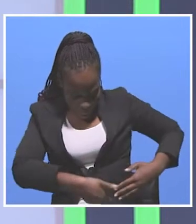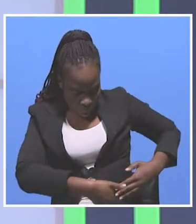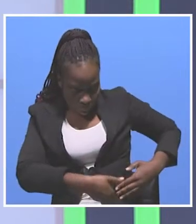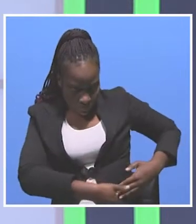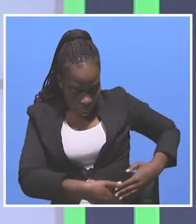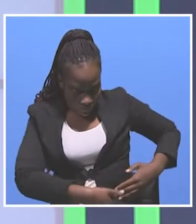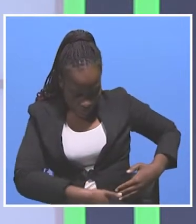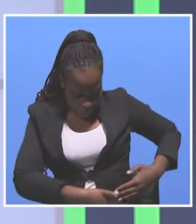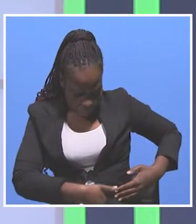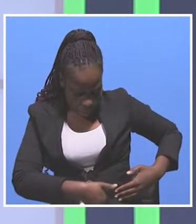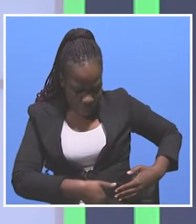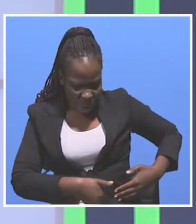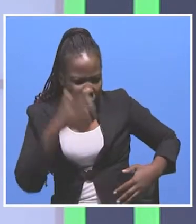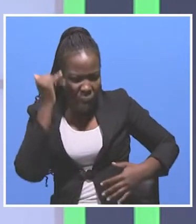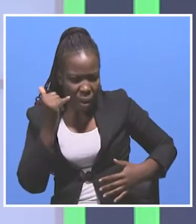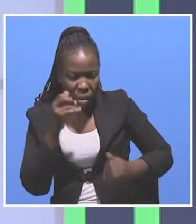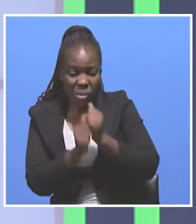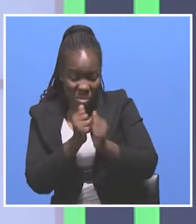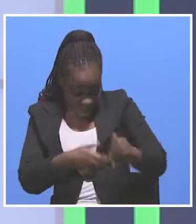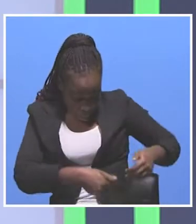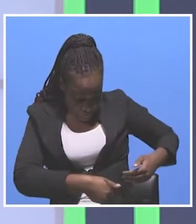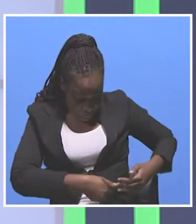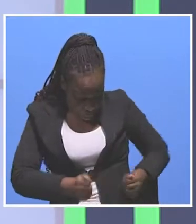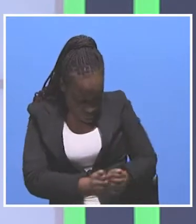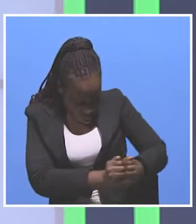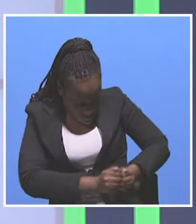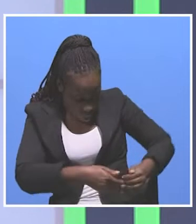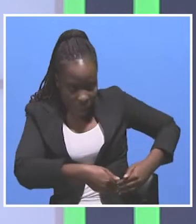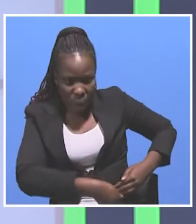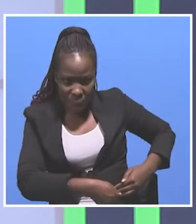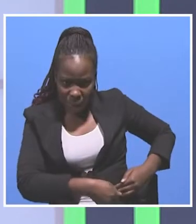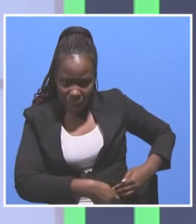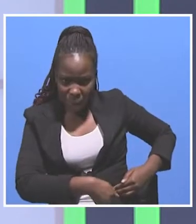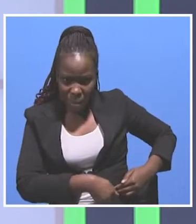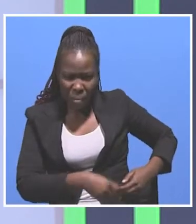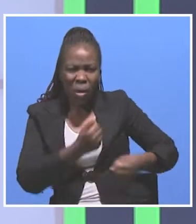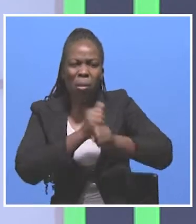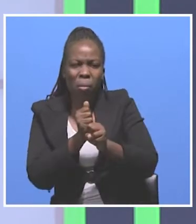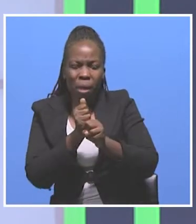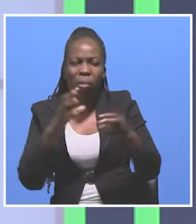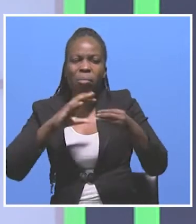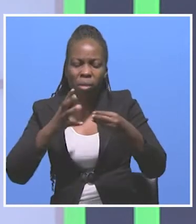is together with the uterus. They've caused pricks in the bladder, and you find